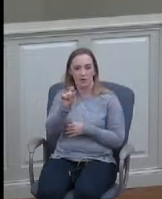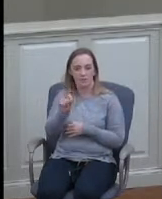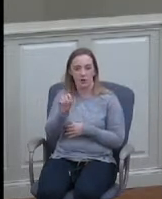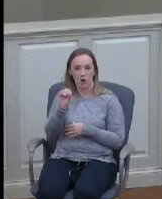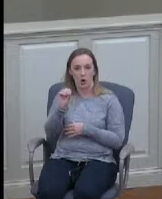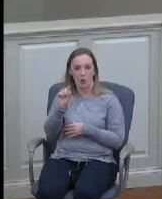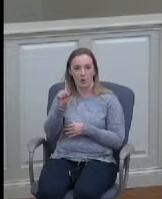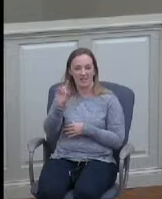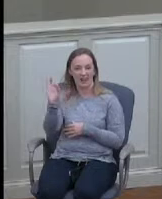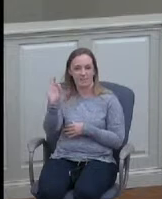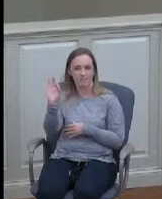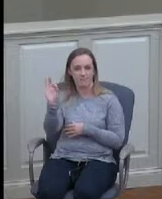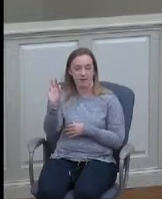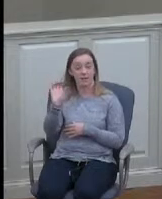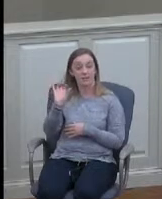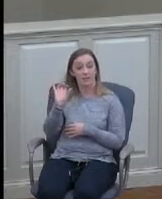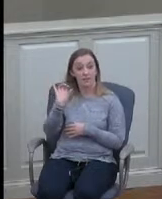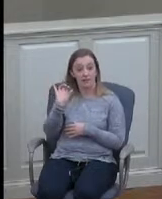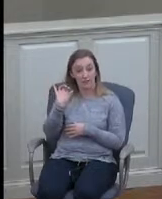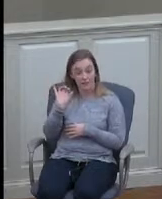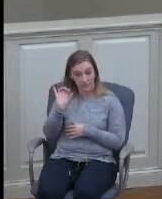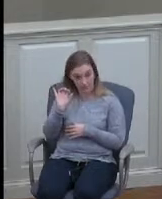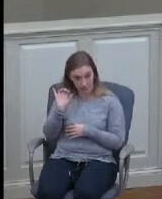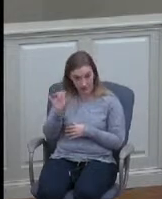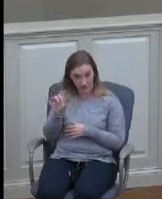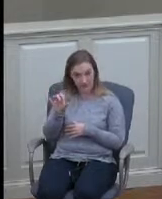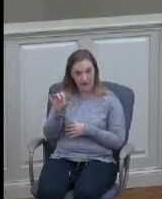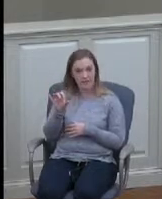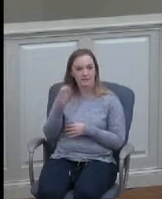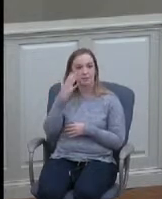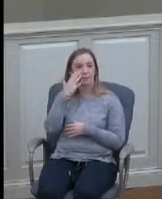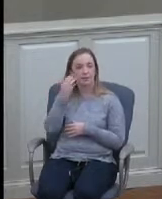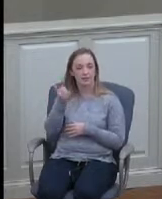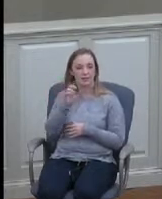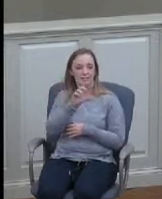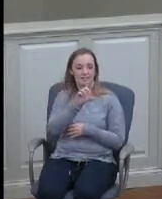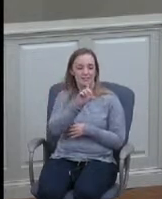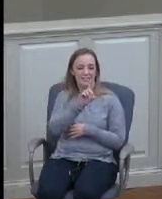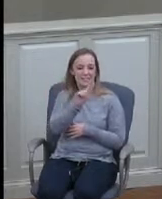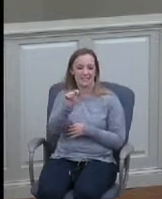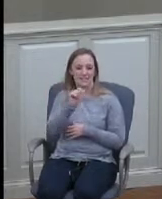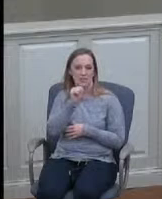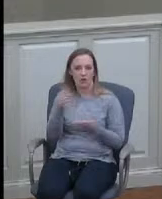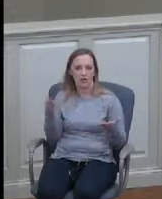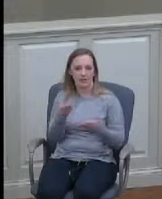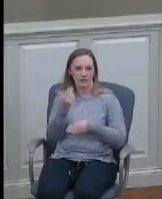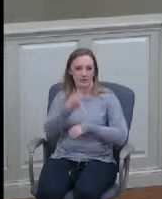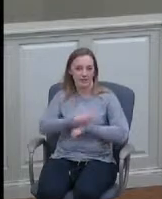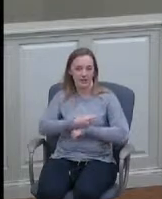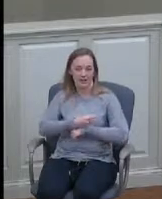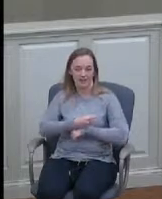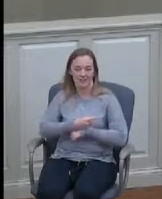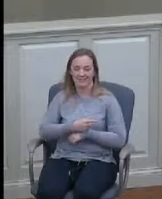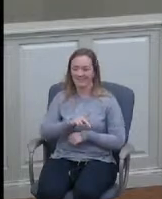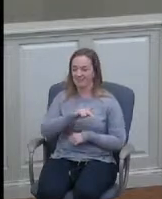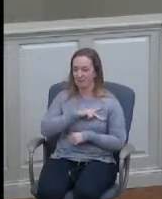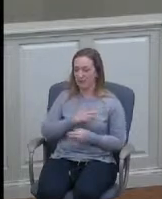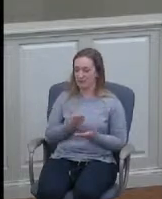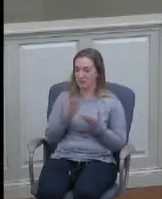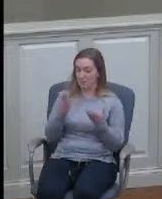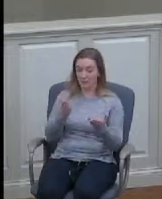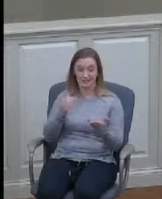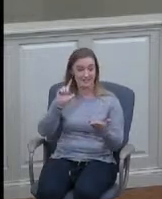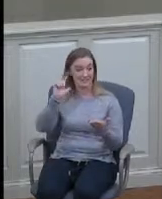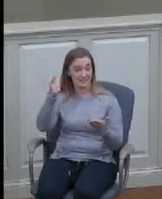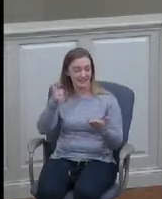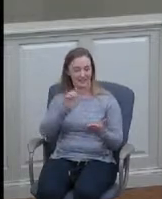61.8101F. And this is done in honor of Denise Terry's absence today. Motion is made by Commissioner Atkins. Is there a